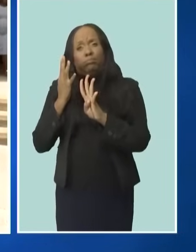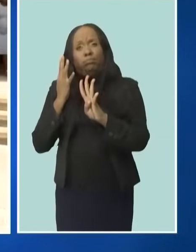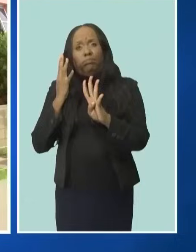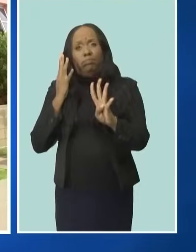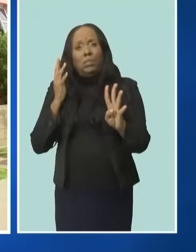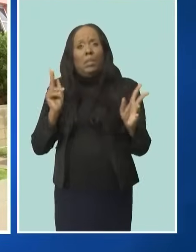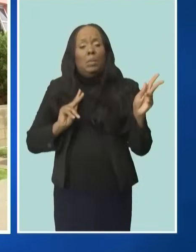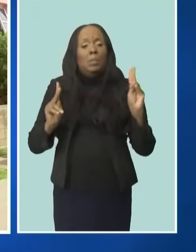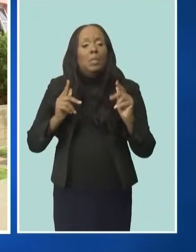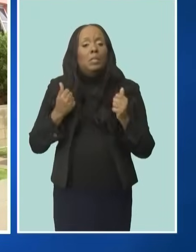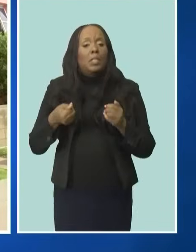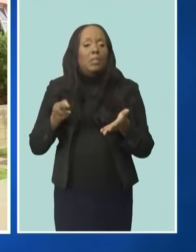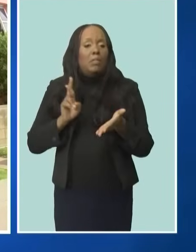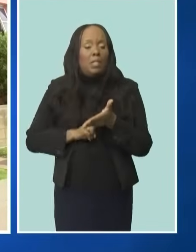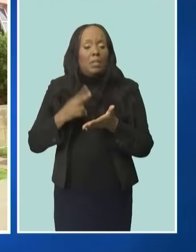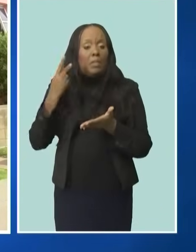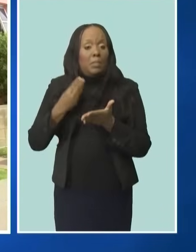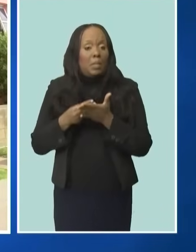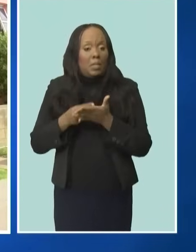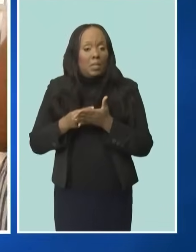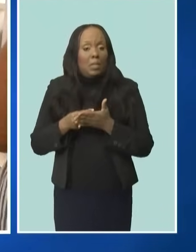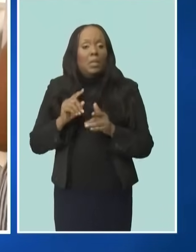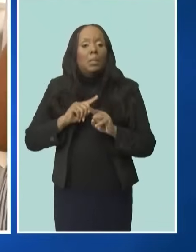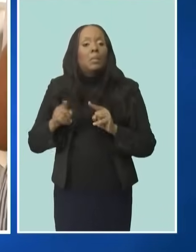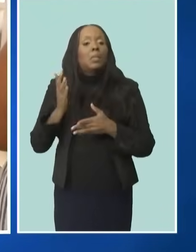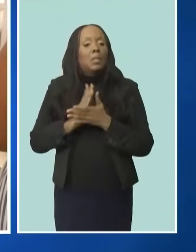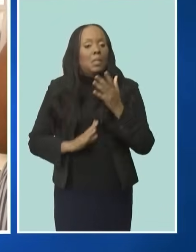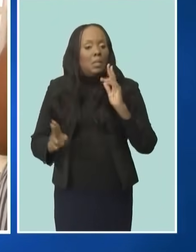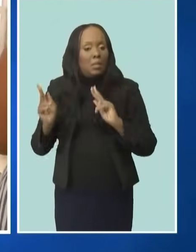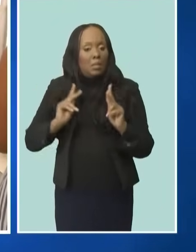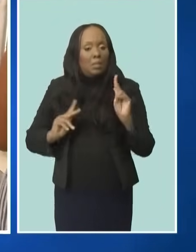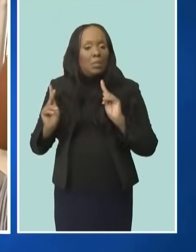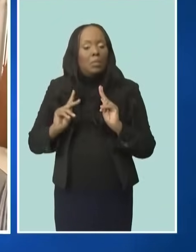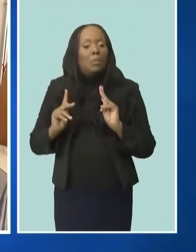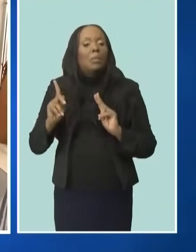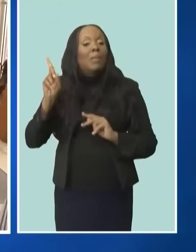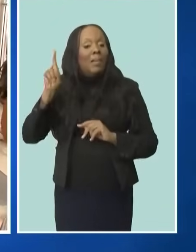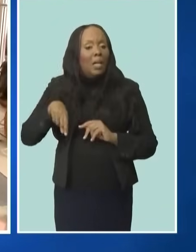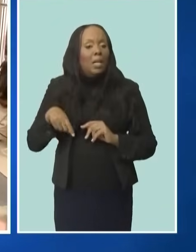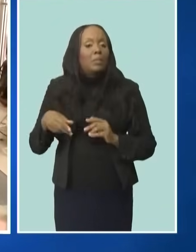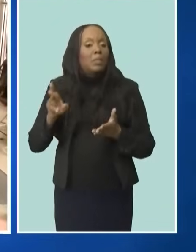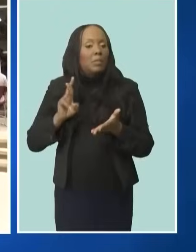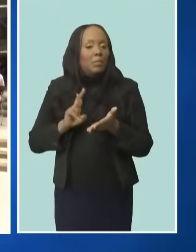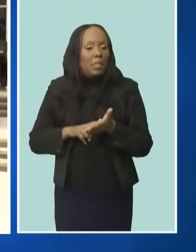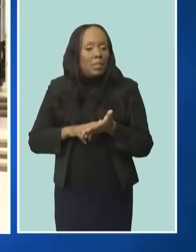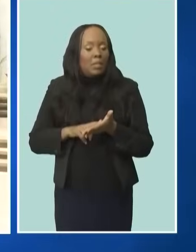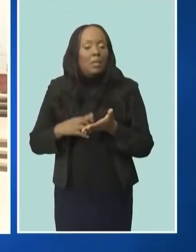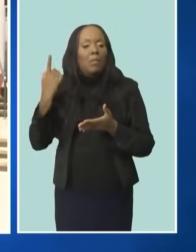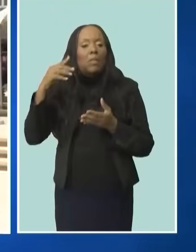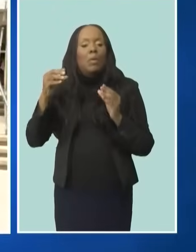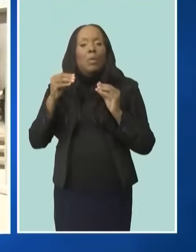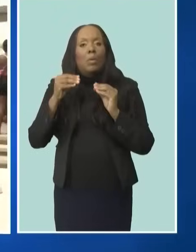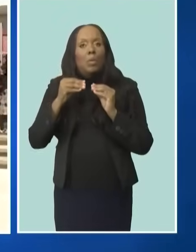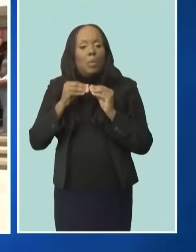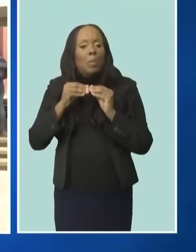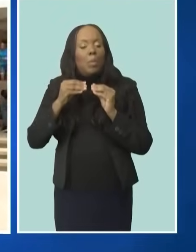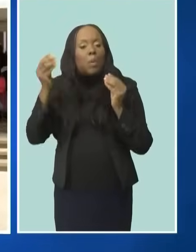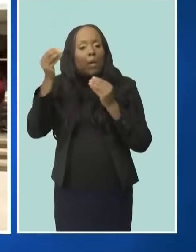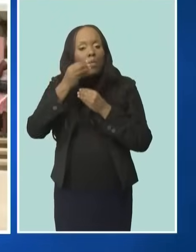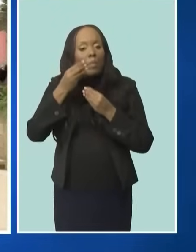register for the allowance, but he says there are people who are required to register for the authorities to get up-to-date